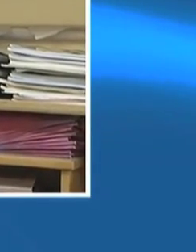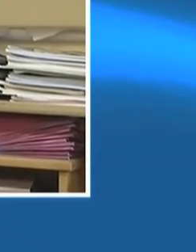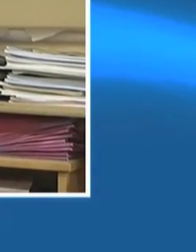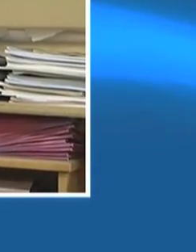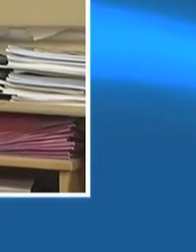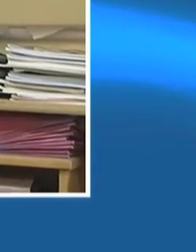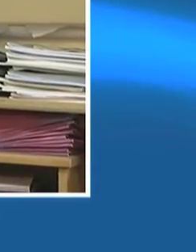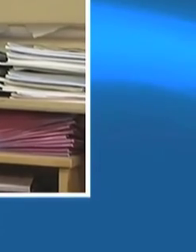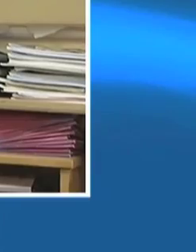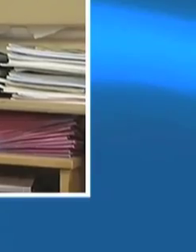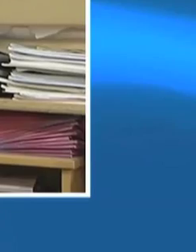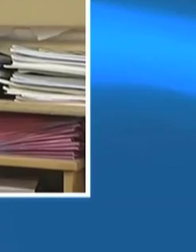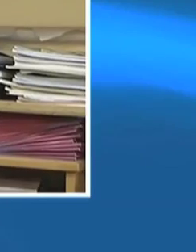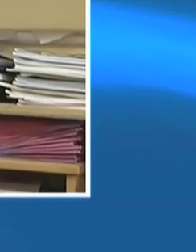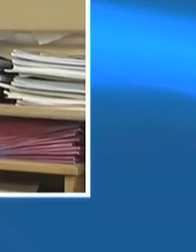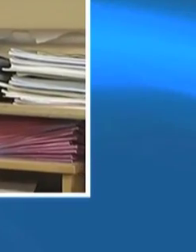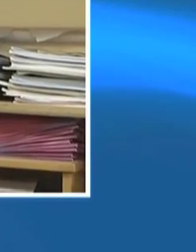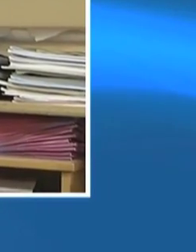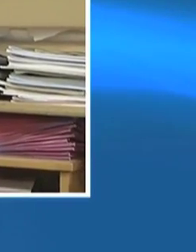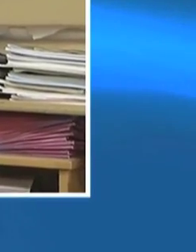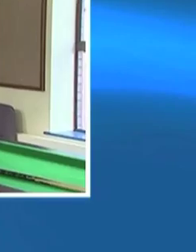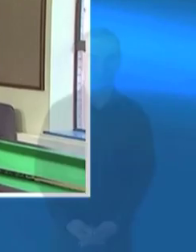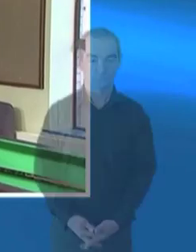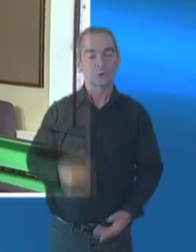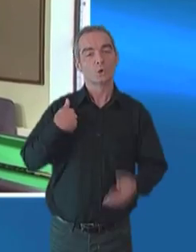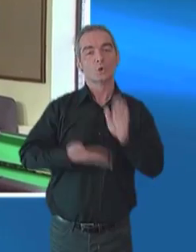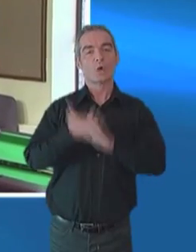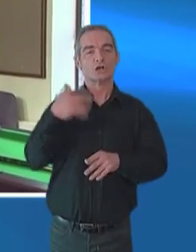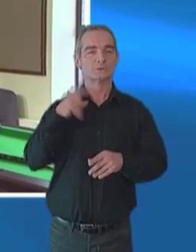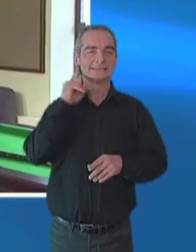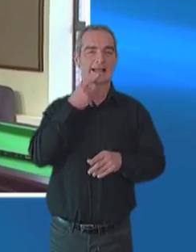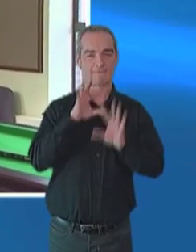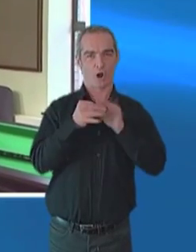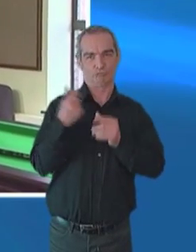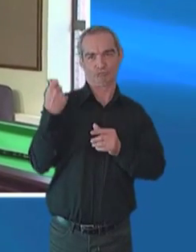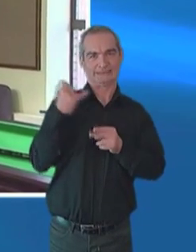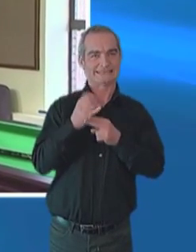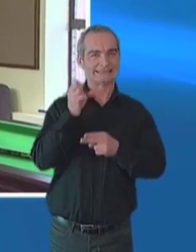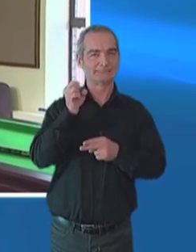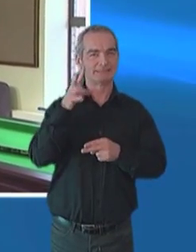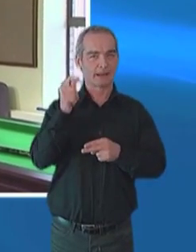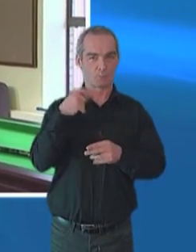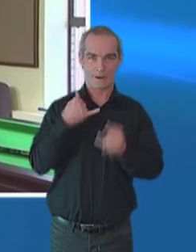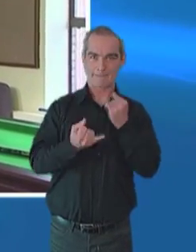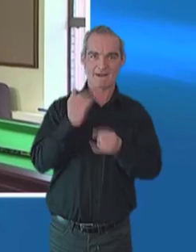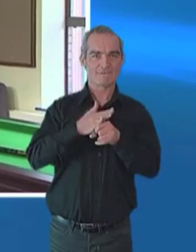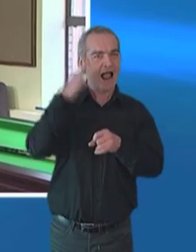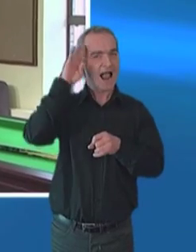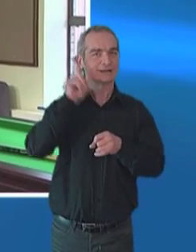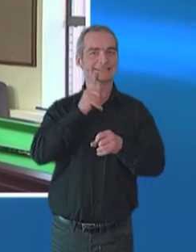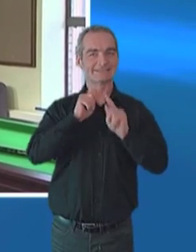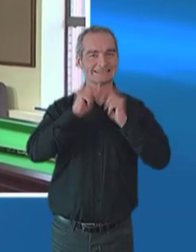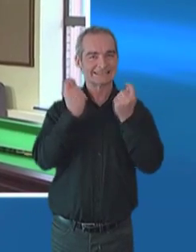honours level subjects. I can definitely see this. Yeah, I went to the Deaf Olympics just recently in September,